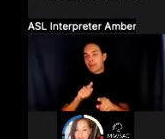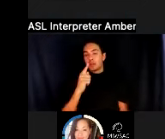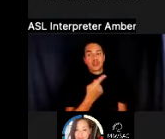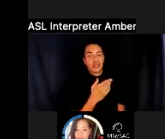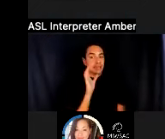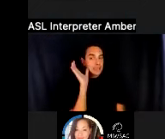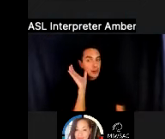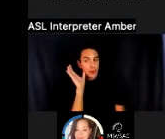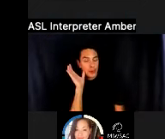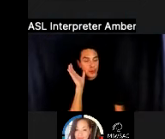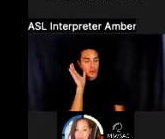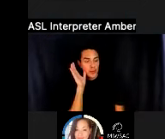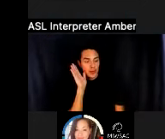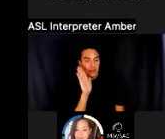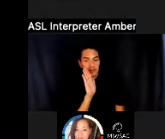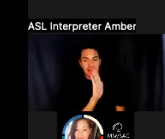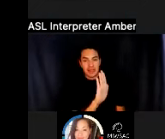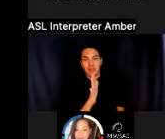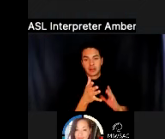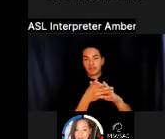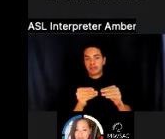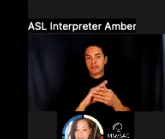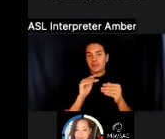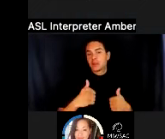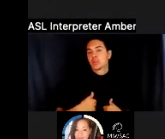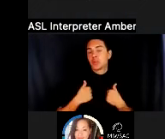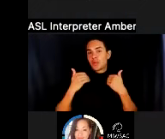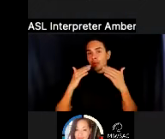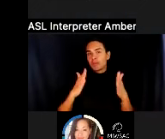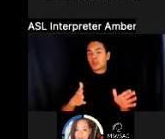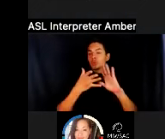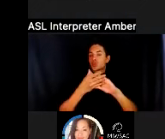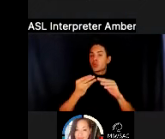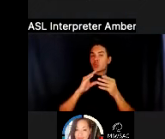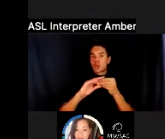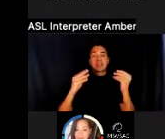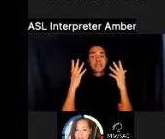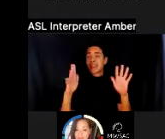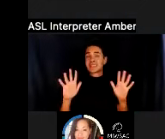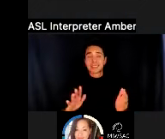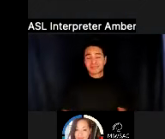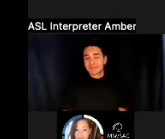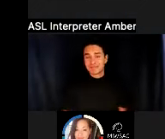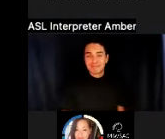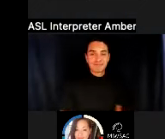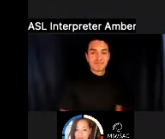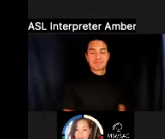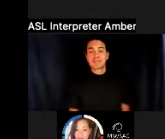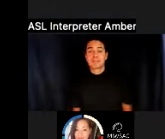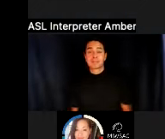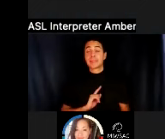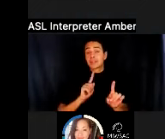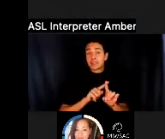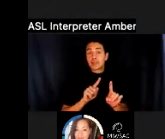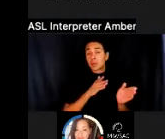hearing the story from the survivor, you know. So there are different